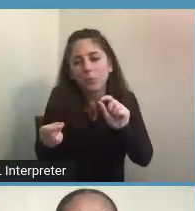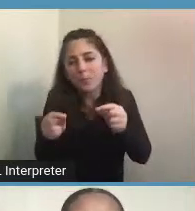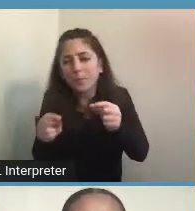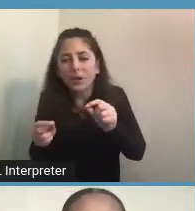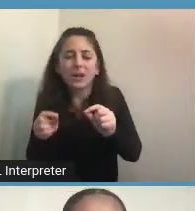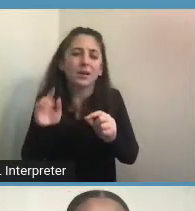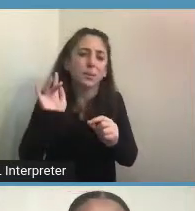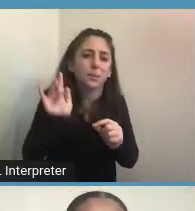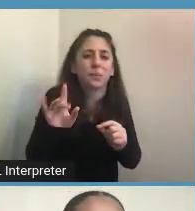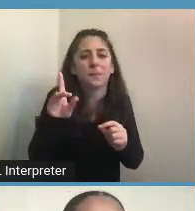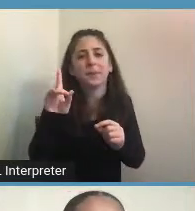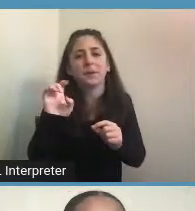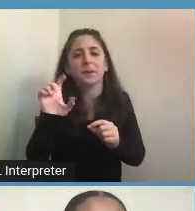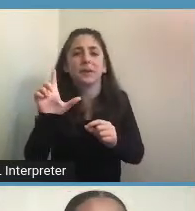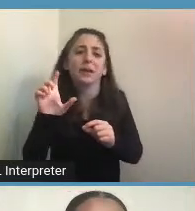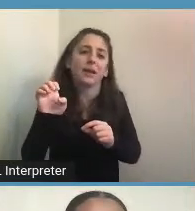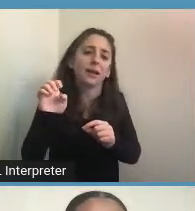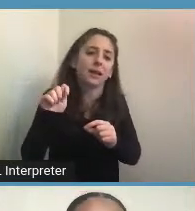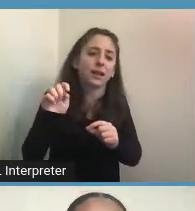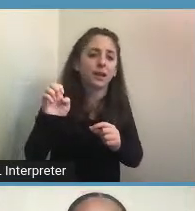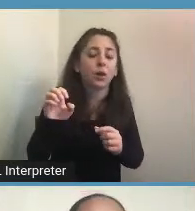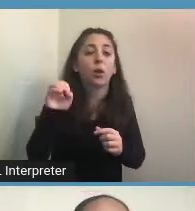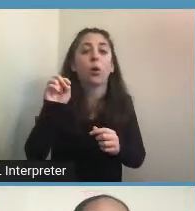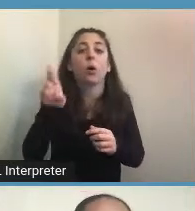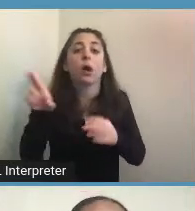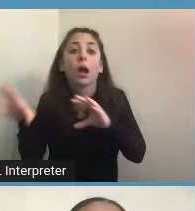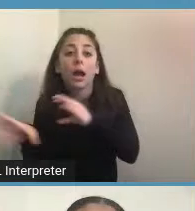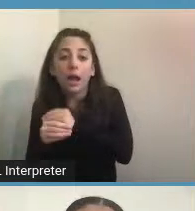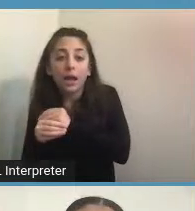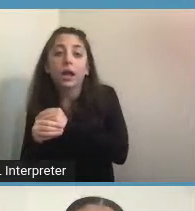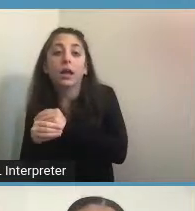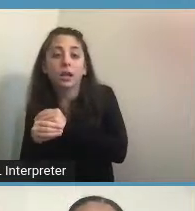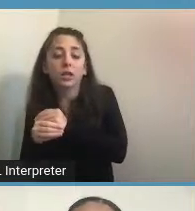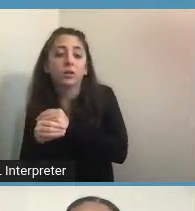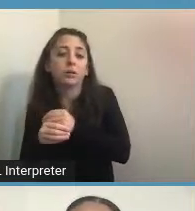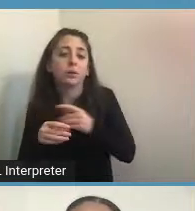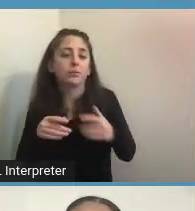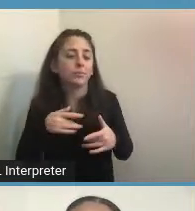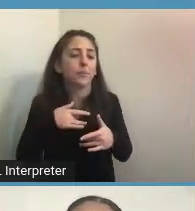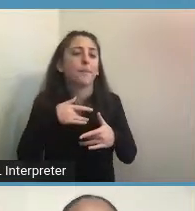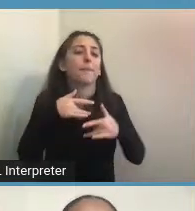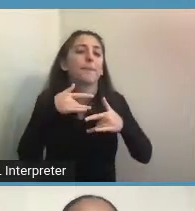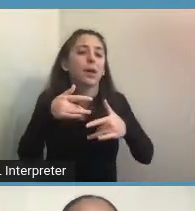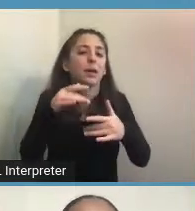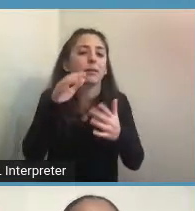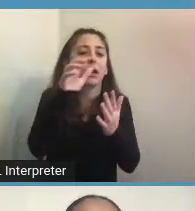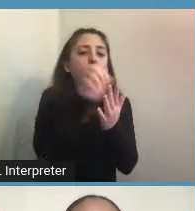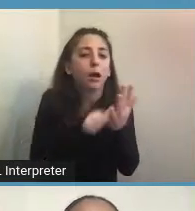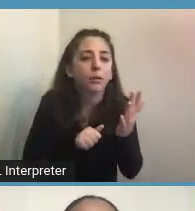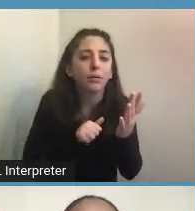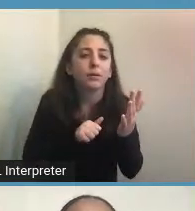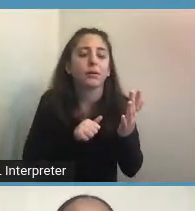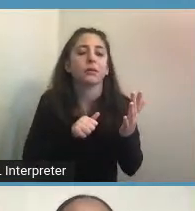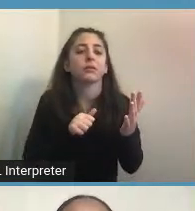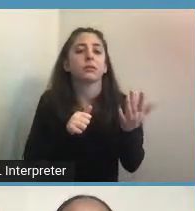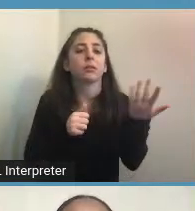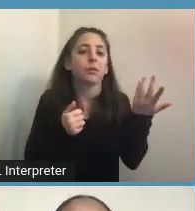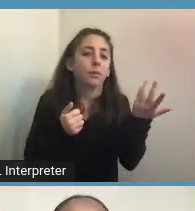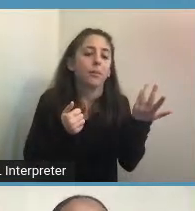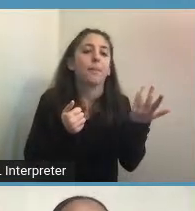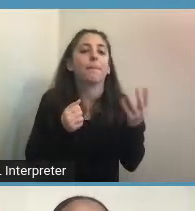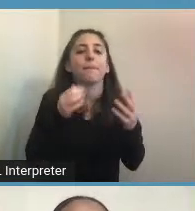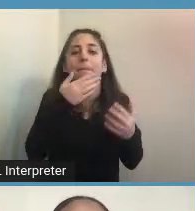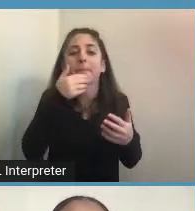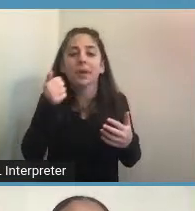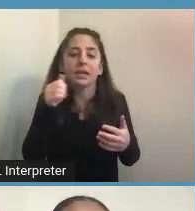something, or add something. Usually deleting something is the best thing though. And don't